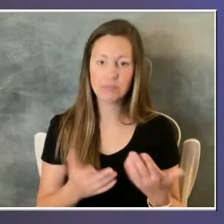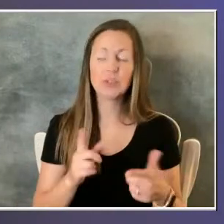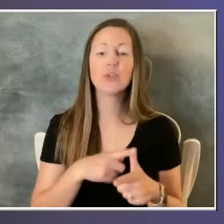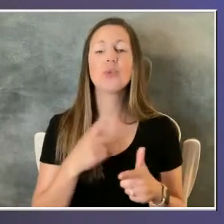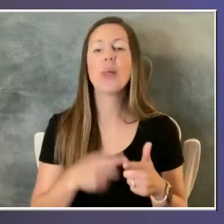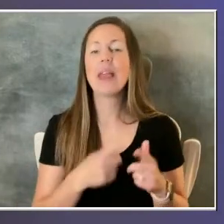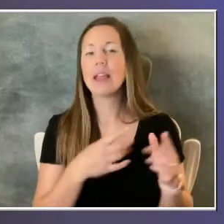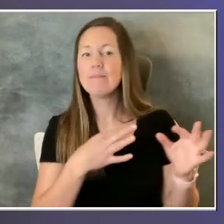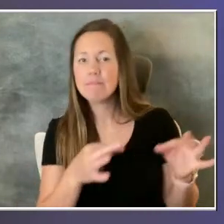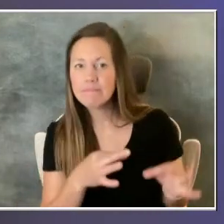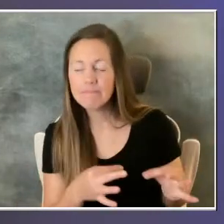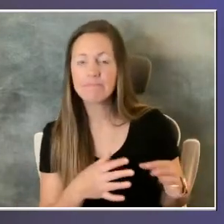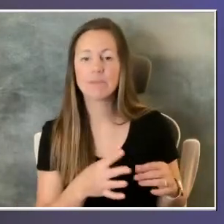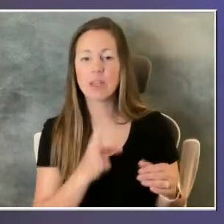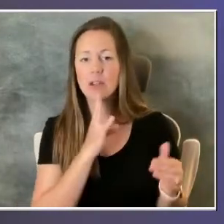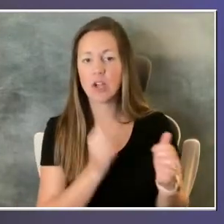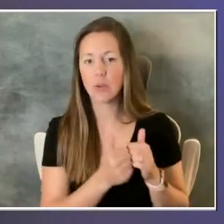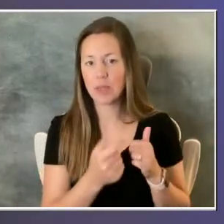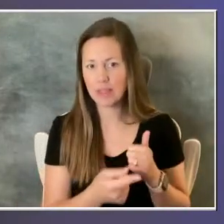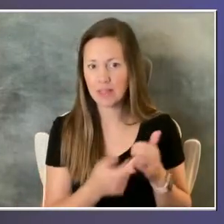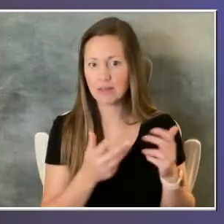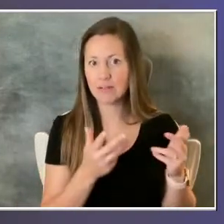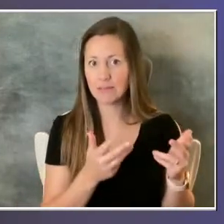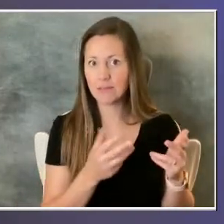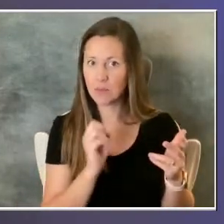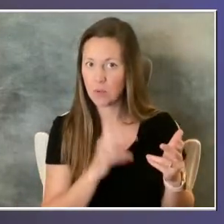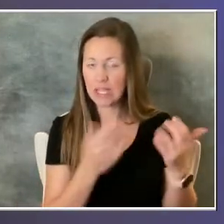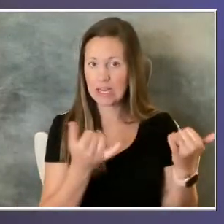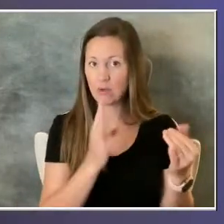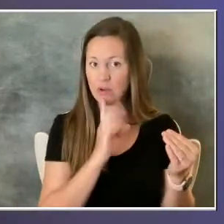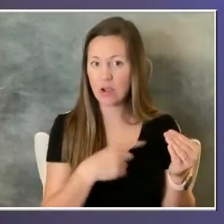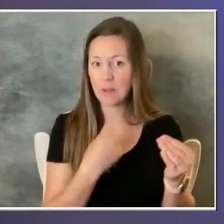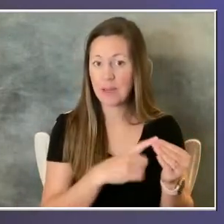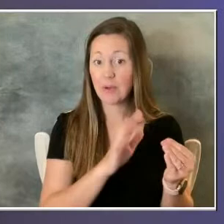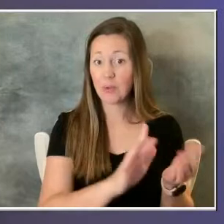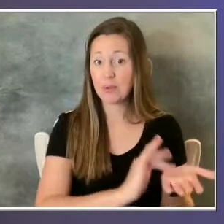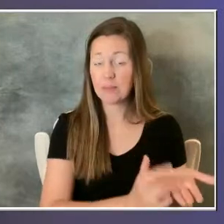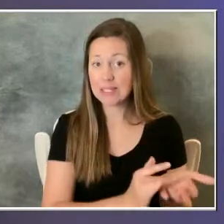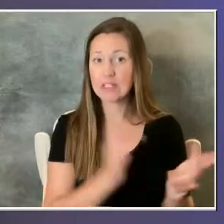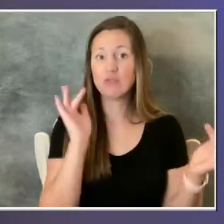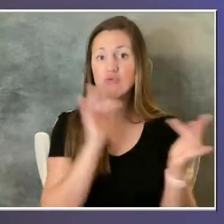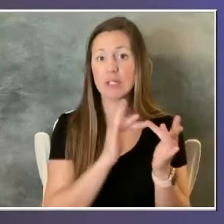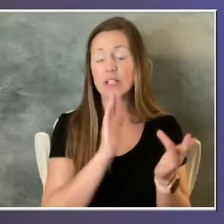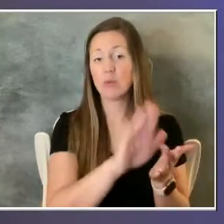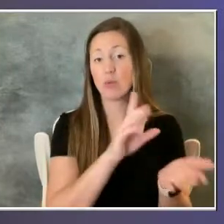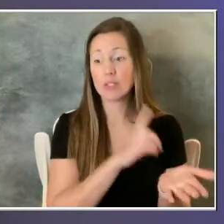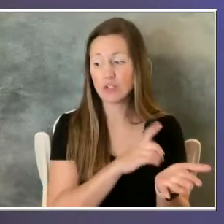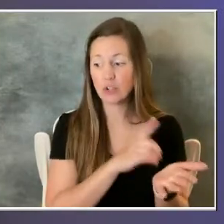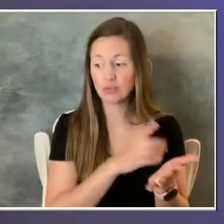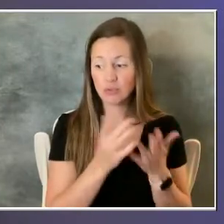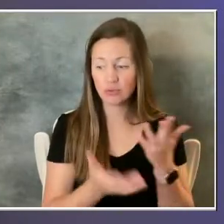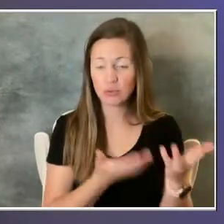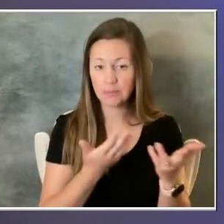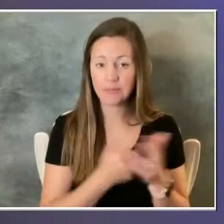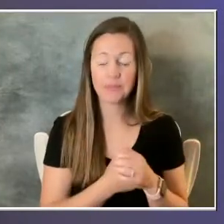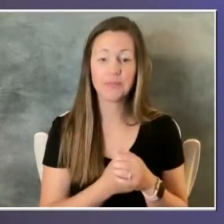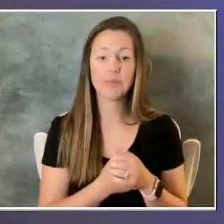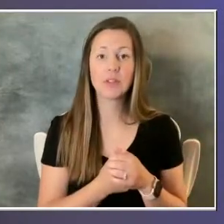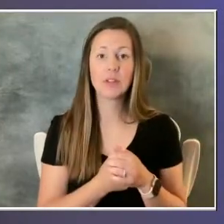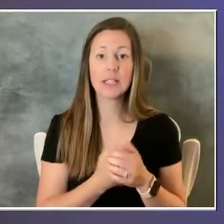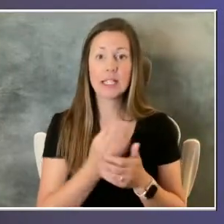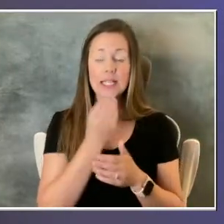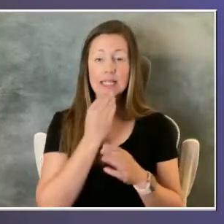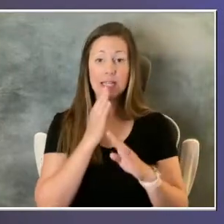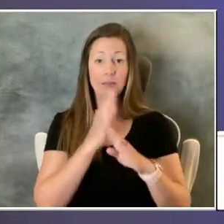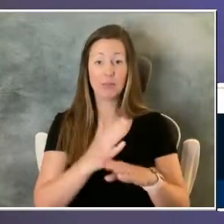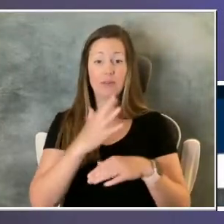so then let's talk about your medication. Let's reach out to your provider, because eating to prevent your blood sugar low